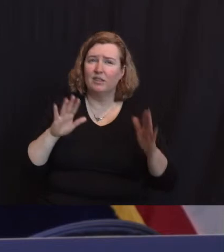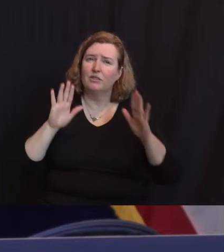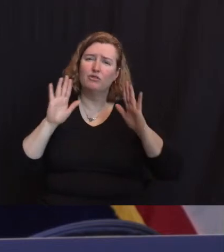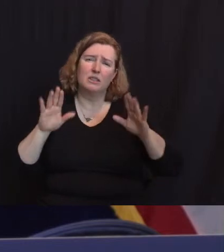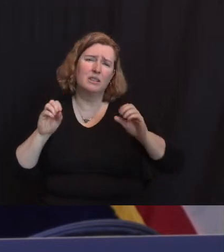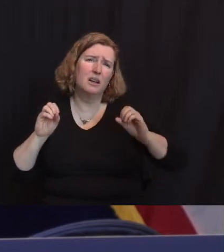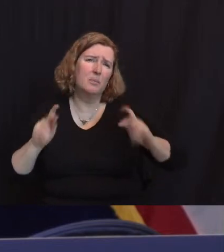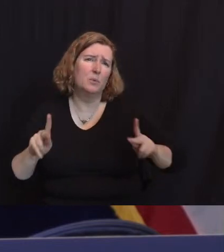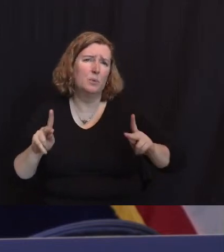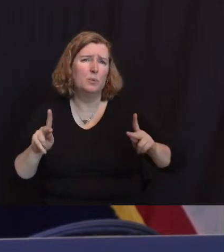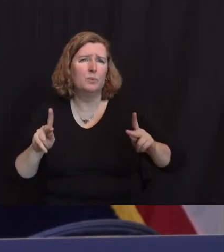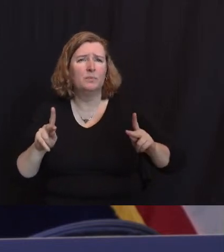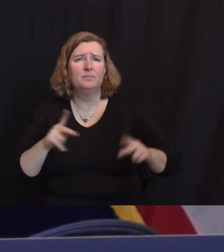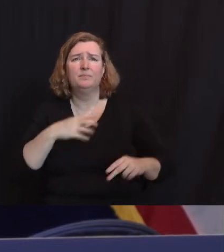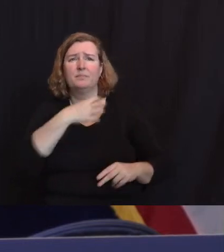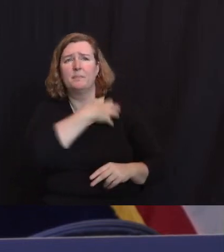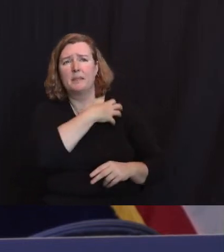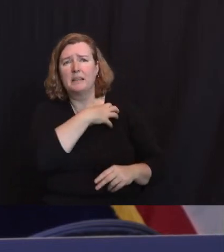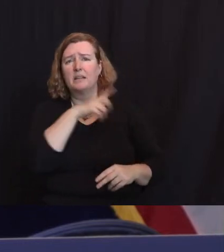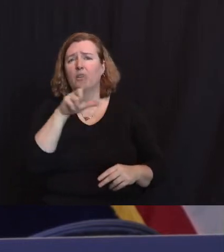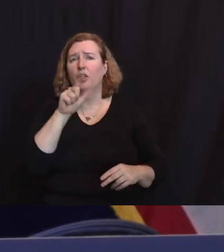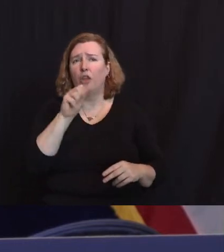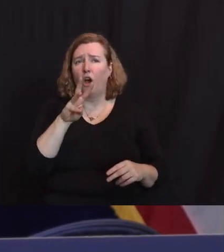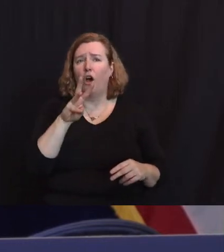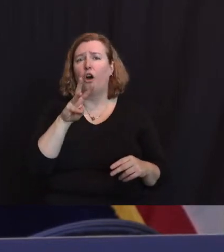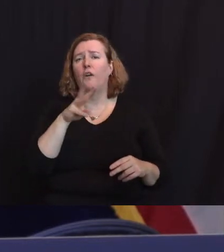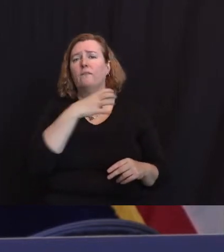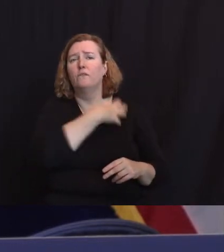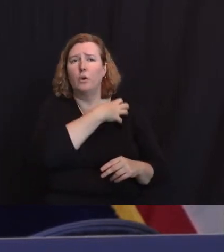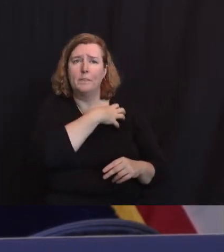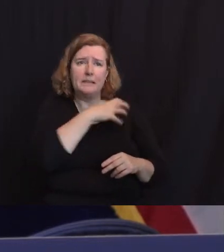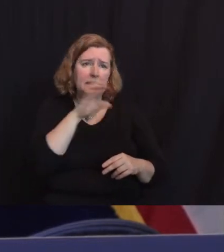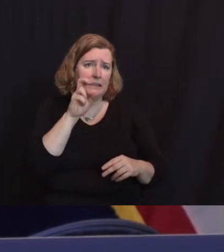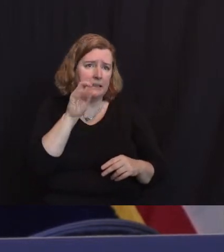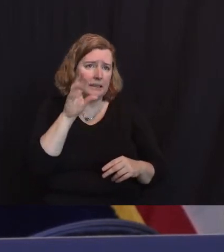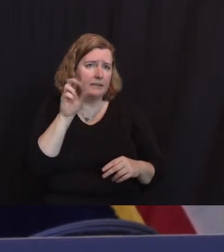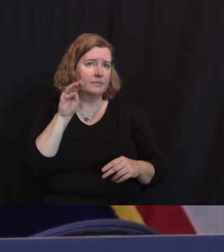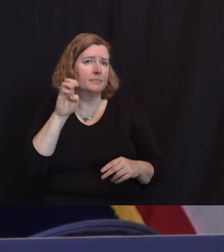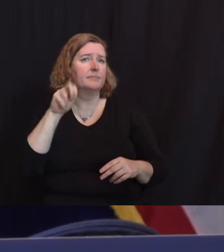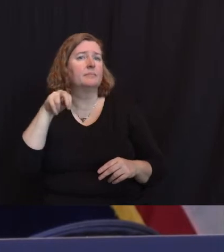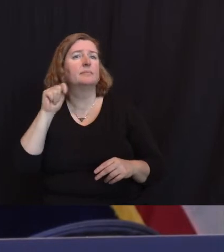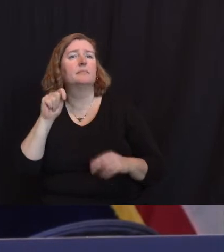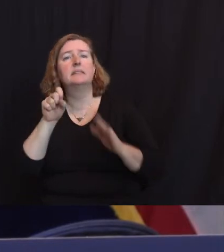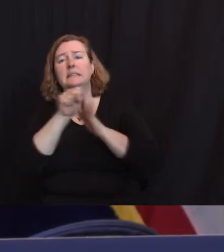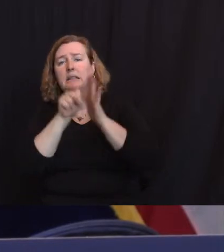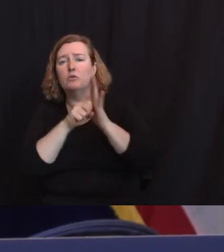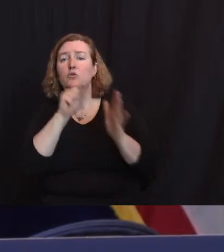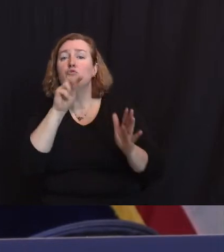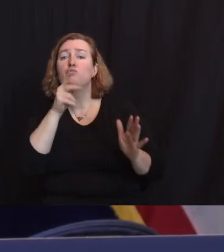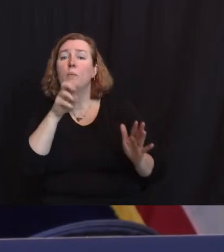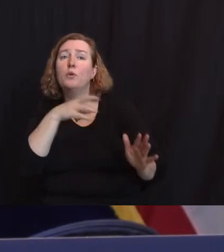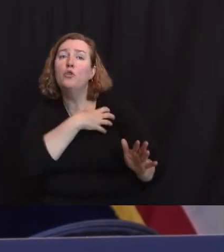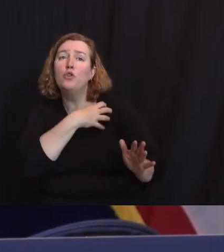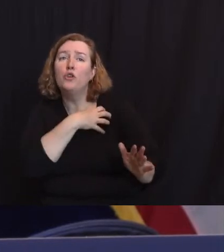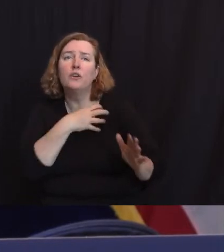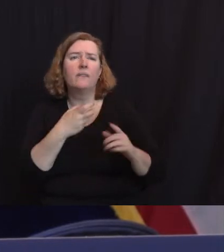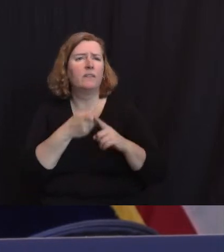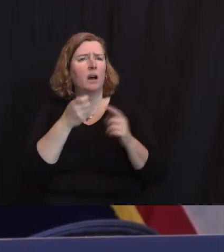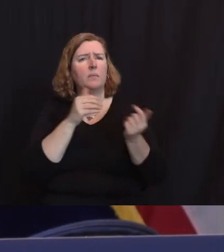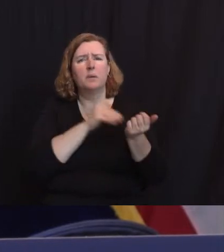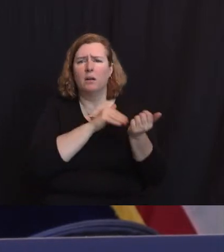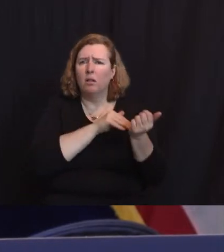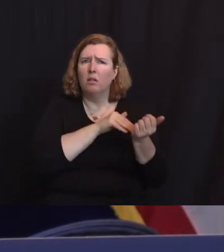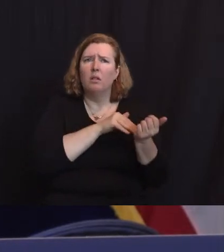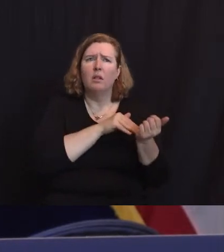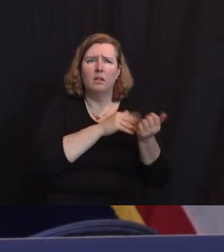law enforcement, particularly our emergency management troopers, have been involved with in all aspects of this response